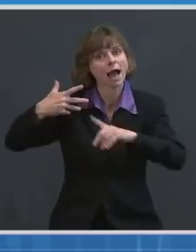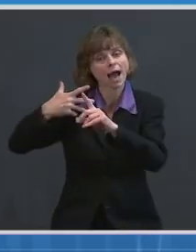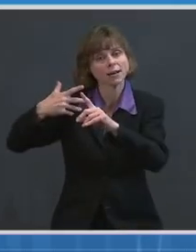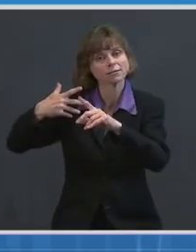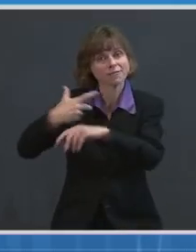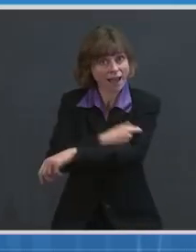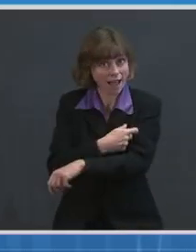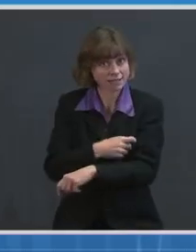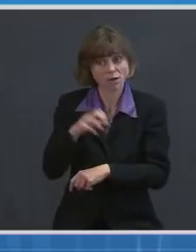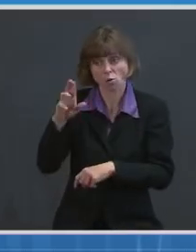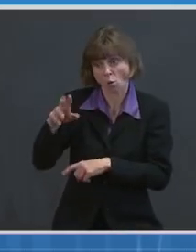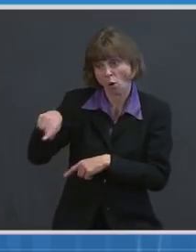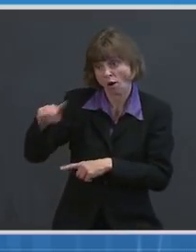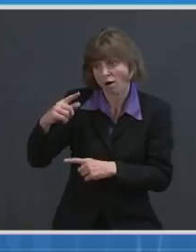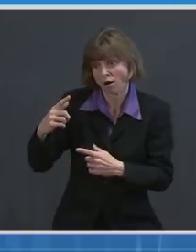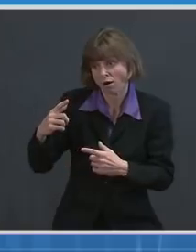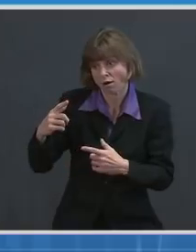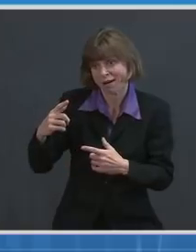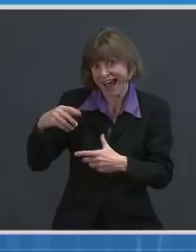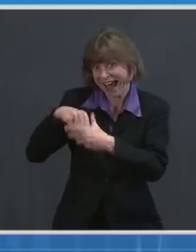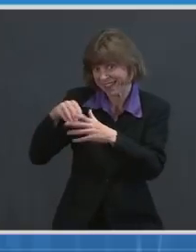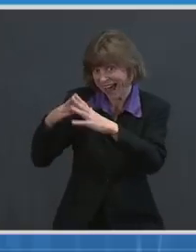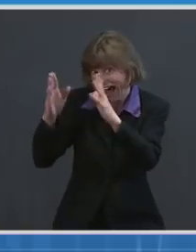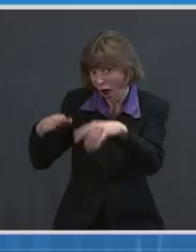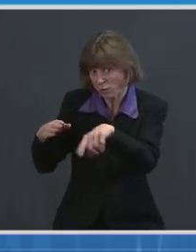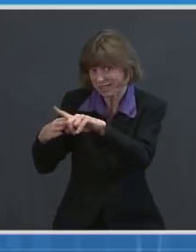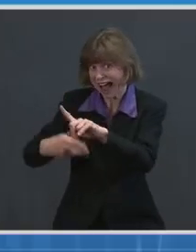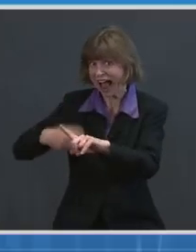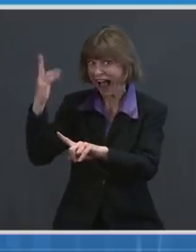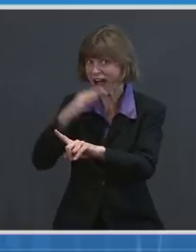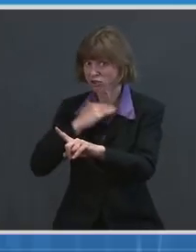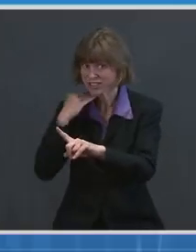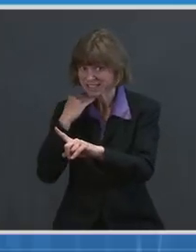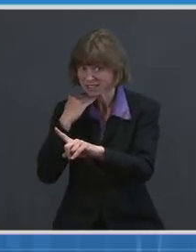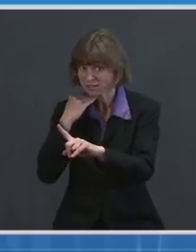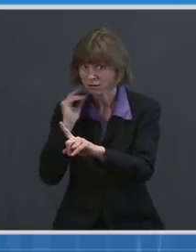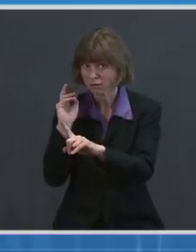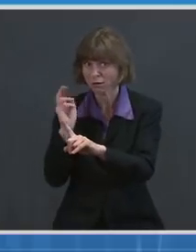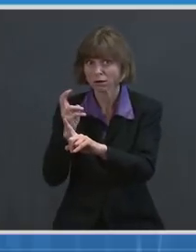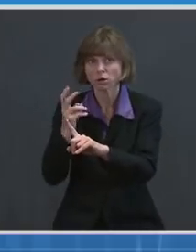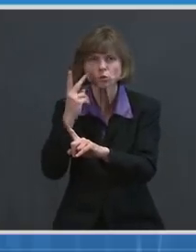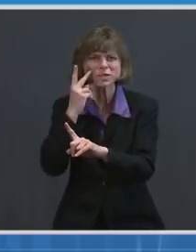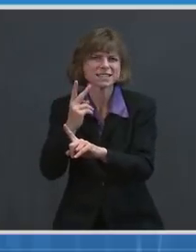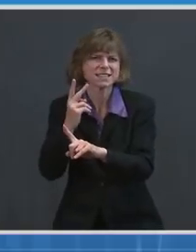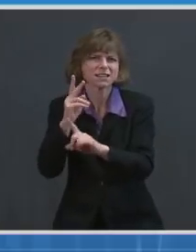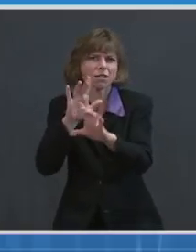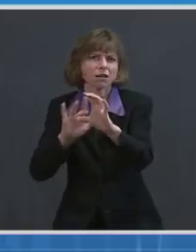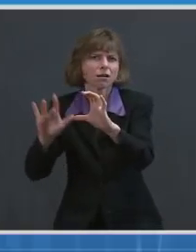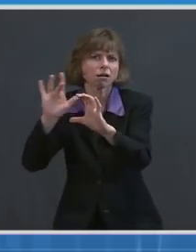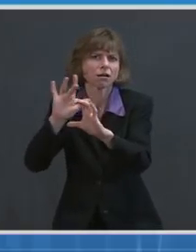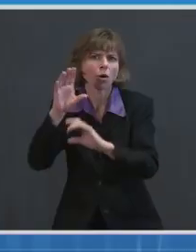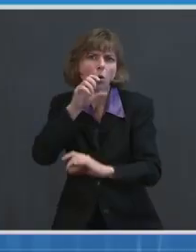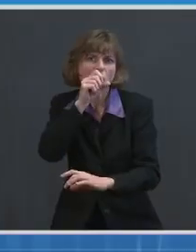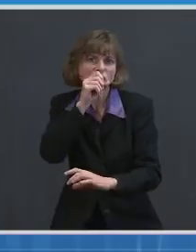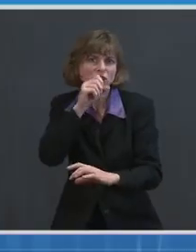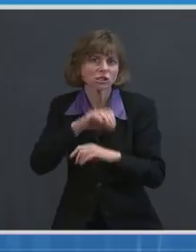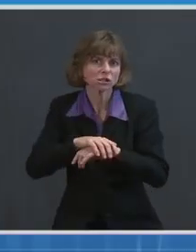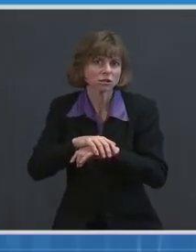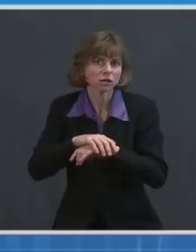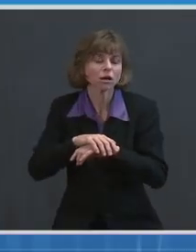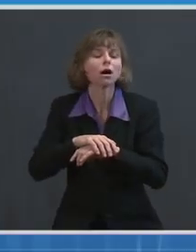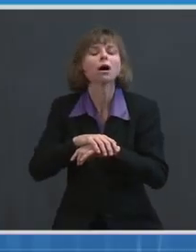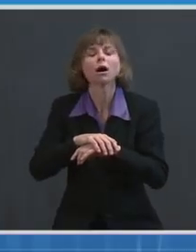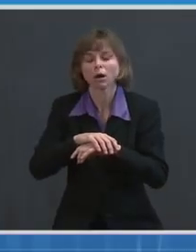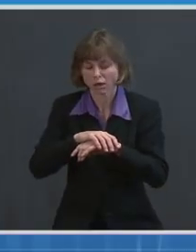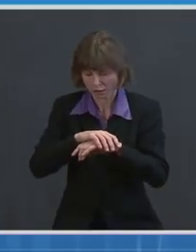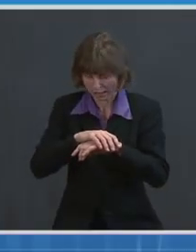household are at high risk for severe disease, shown here by hollow orange circles, Everyone,